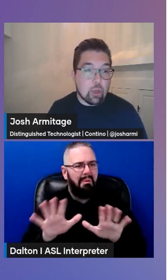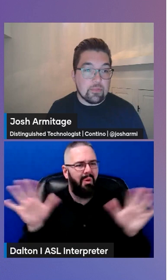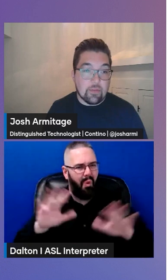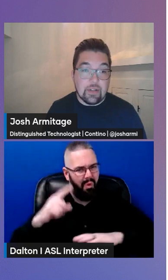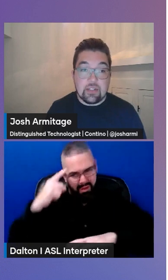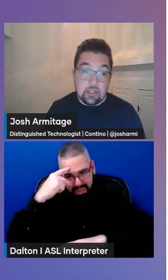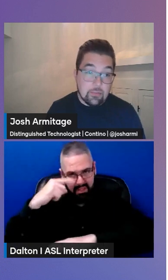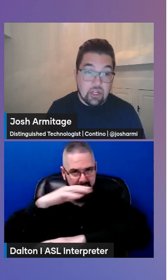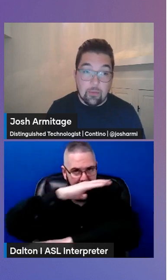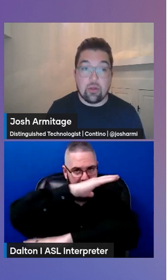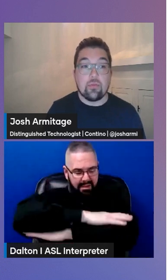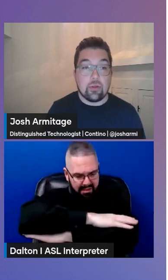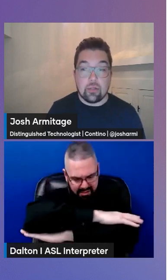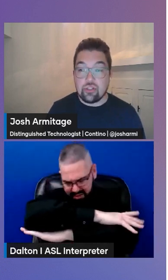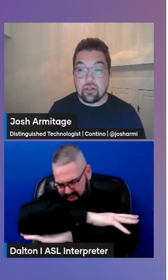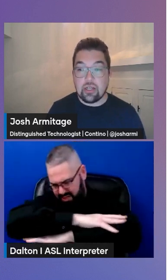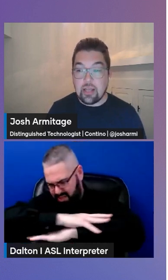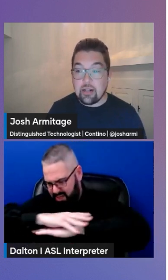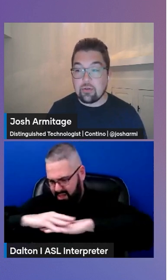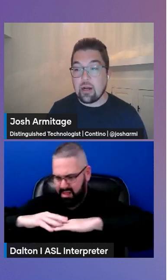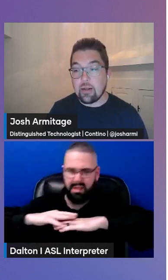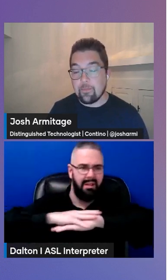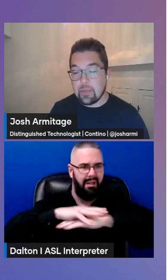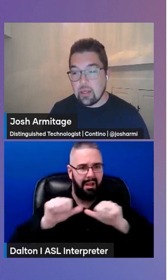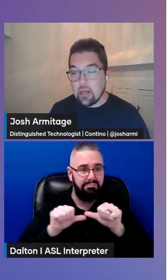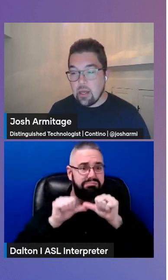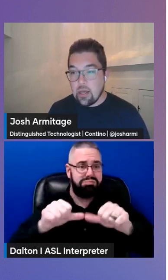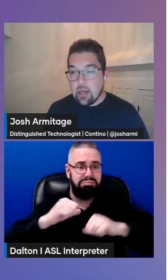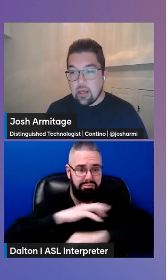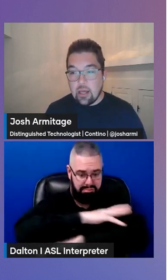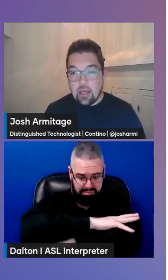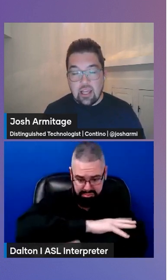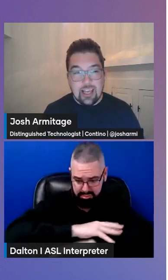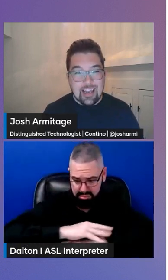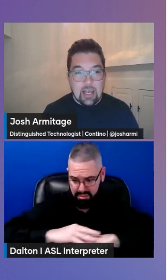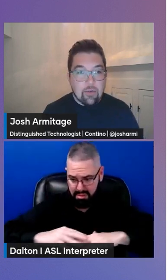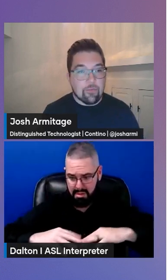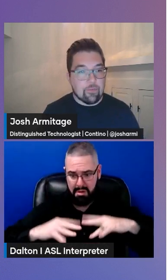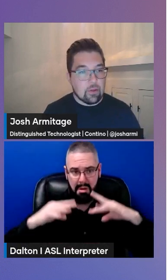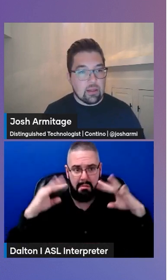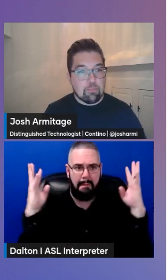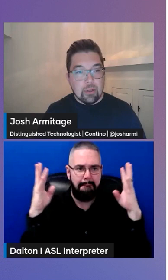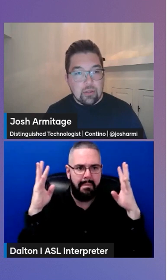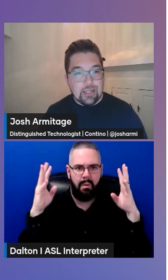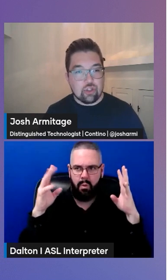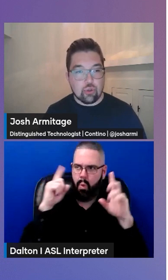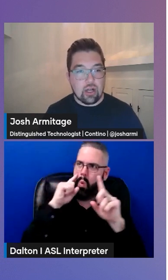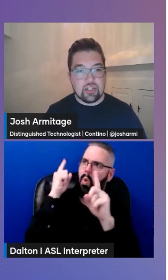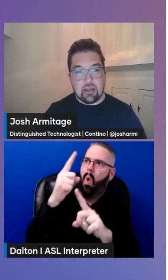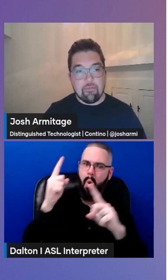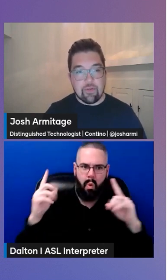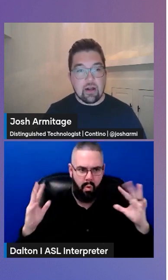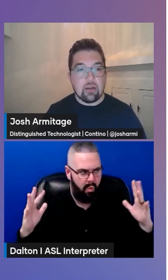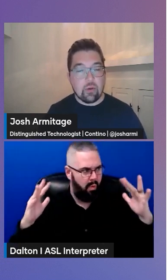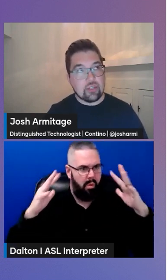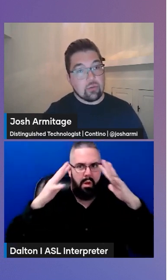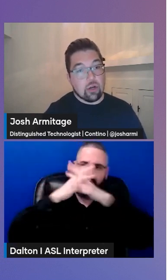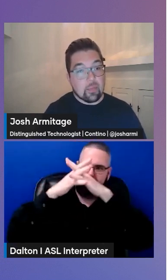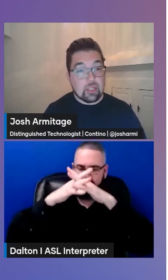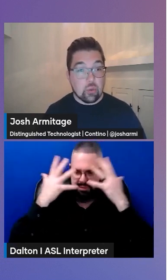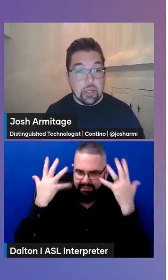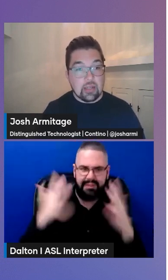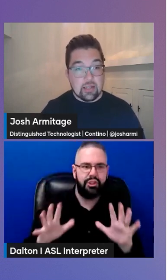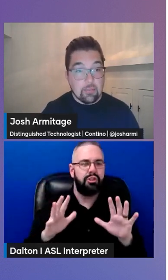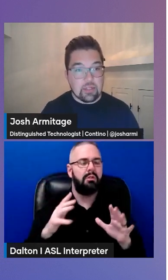have problems convincing them to come along with you on the journey later, right? If building trust and finding ways to